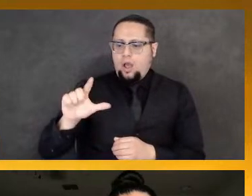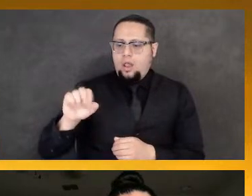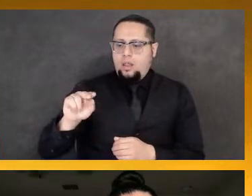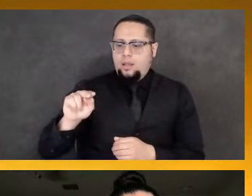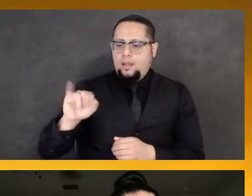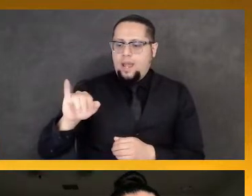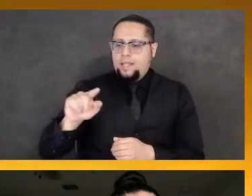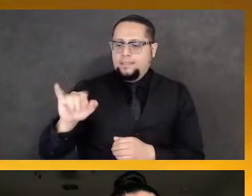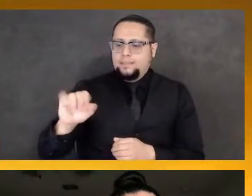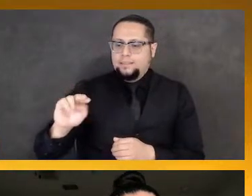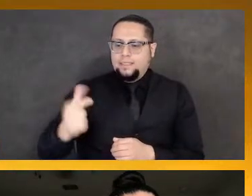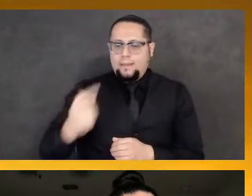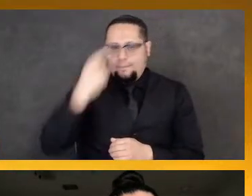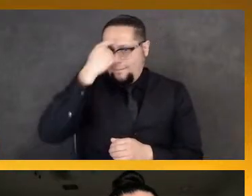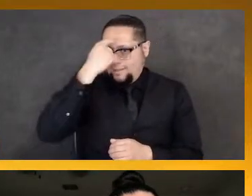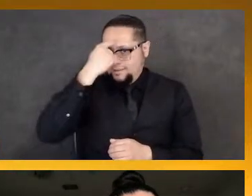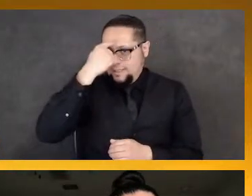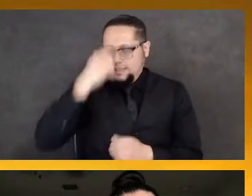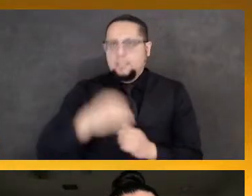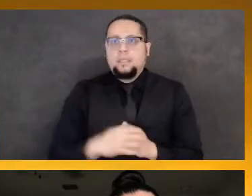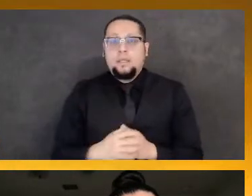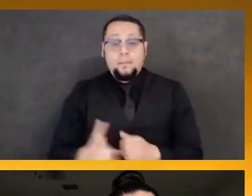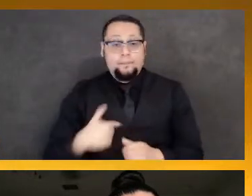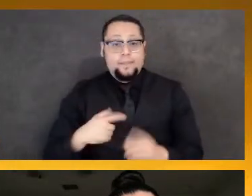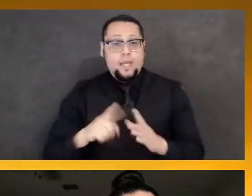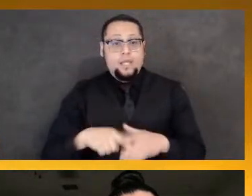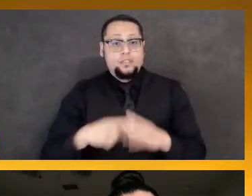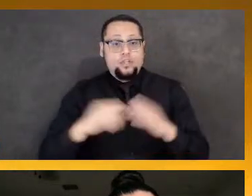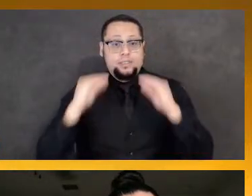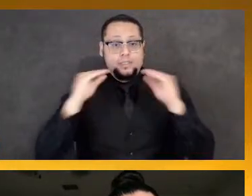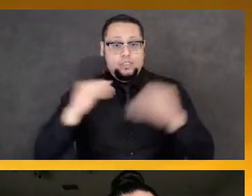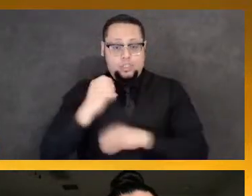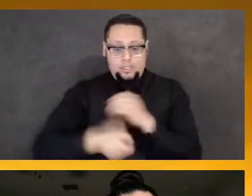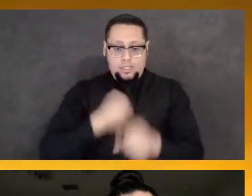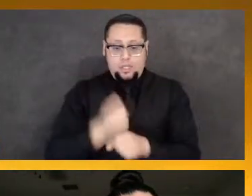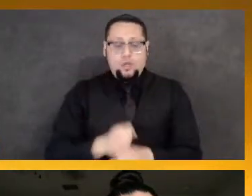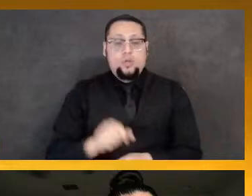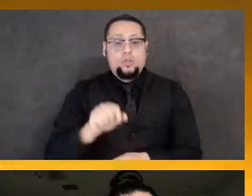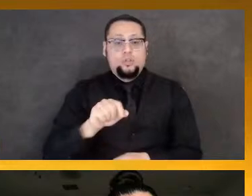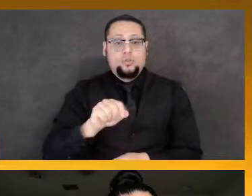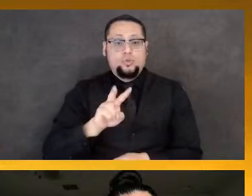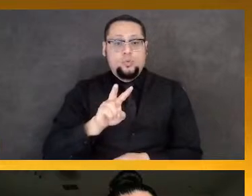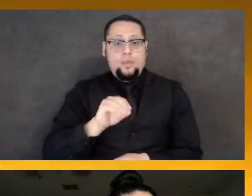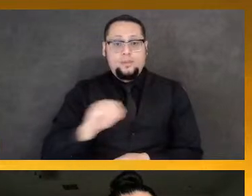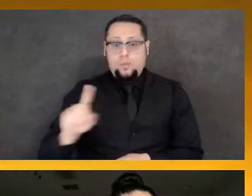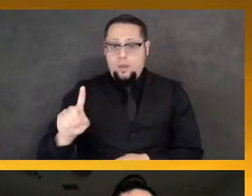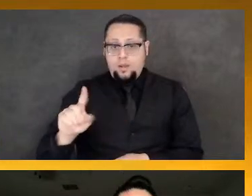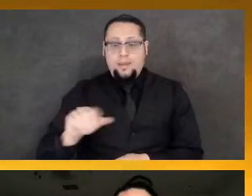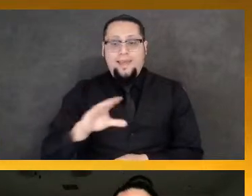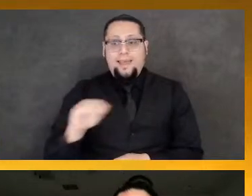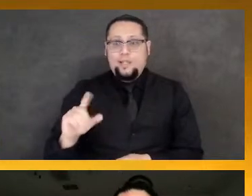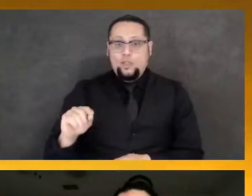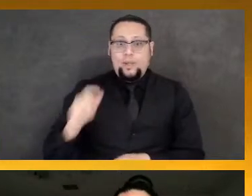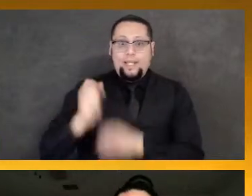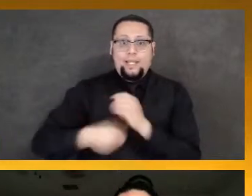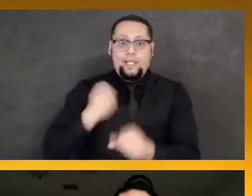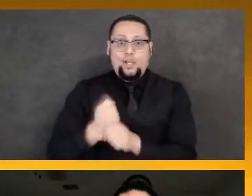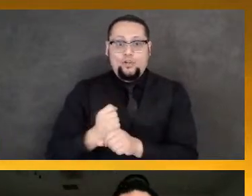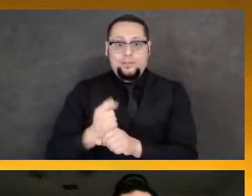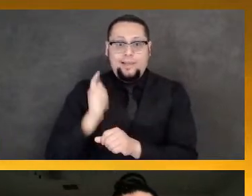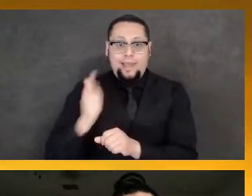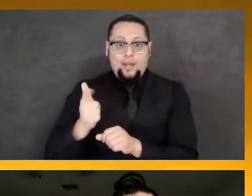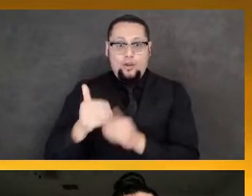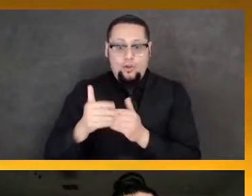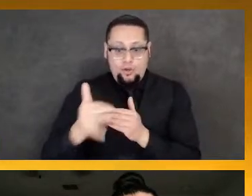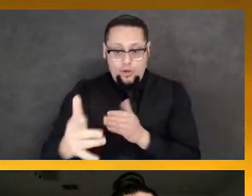mindset. So I started teaching in 2001, and 20 years later, we're still battling the